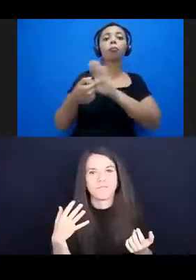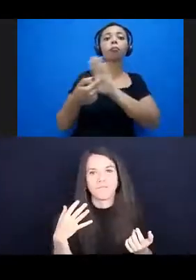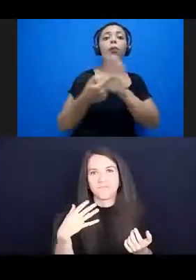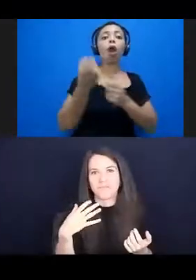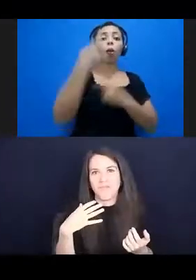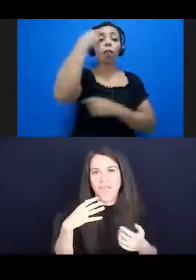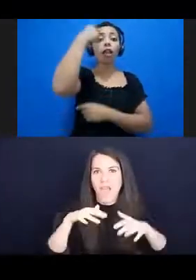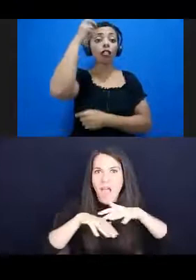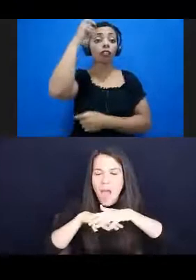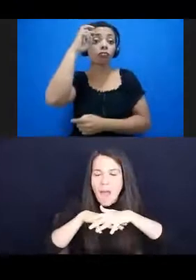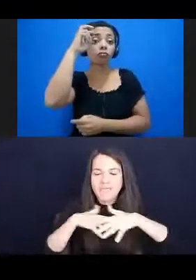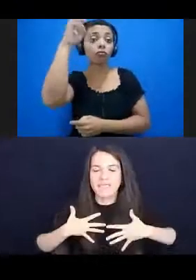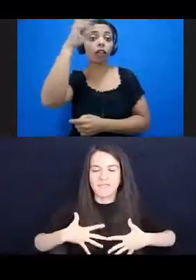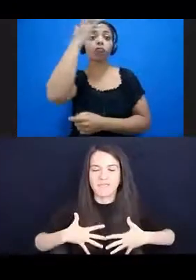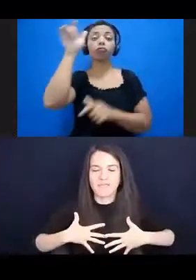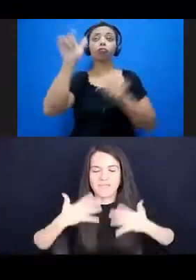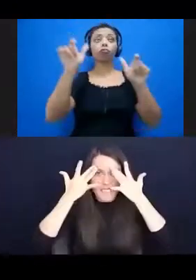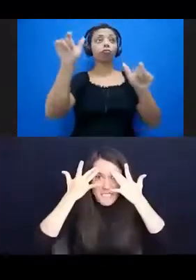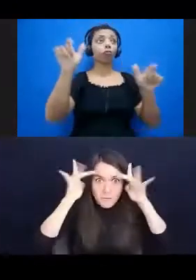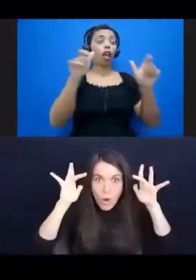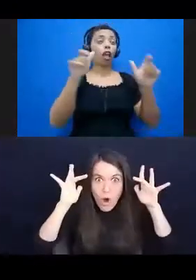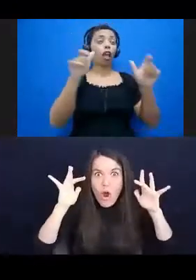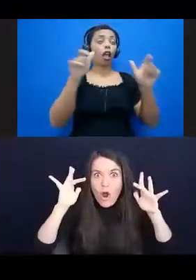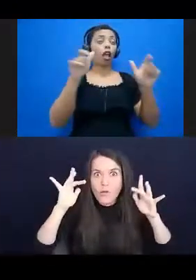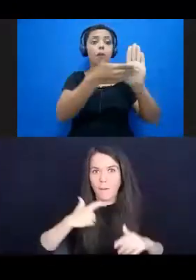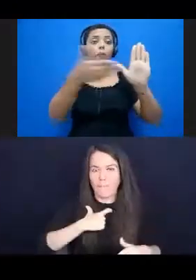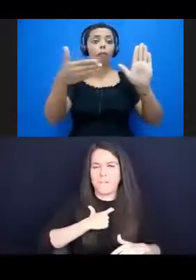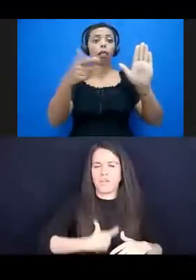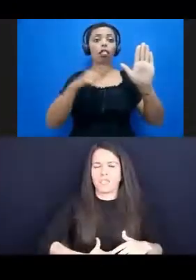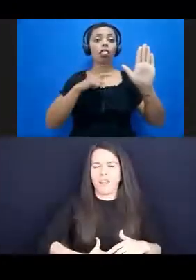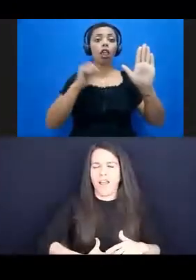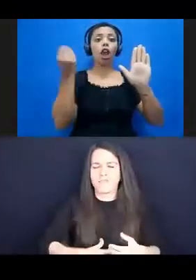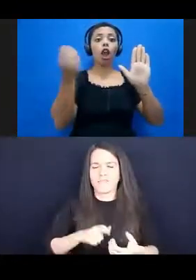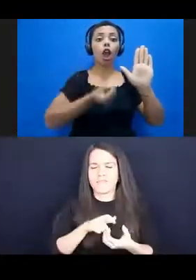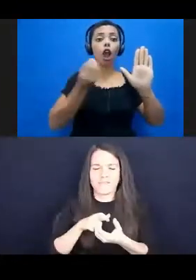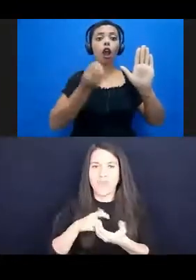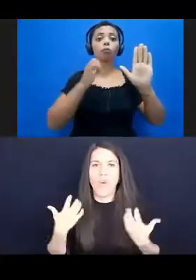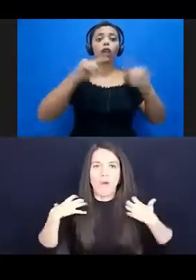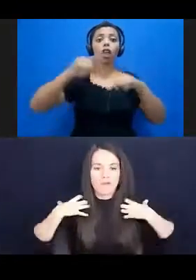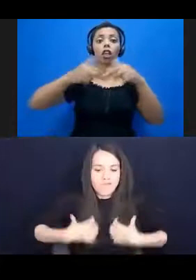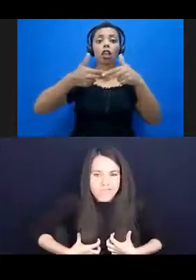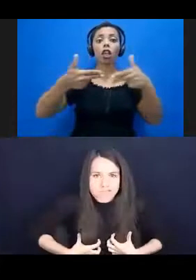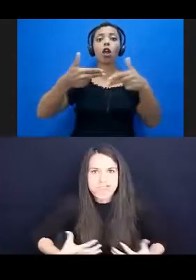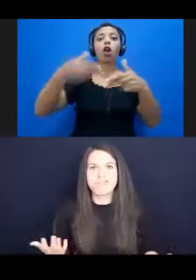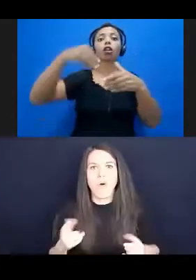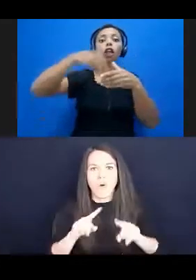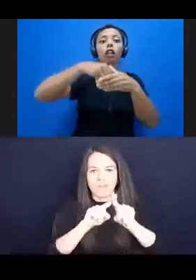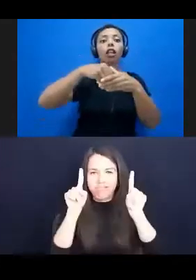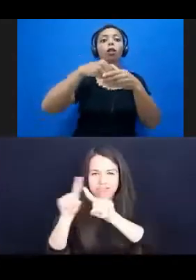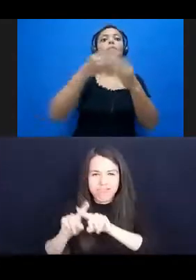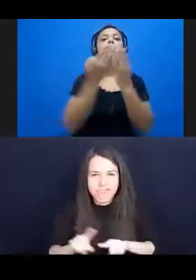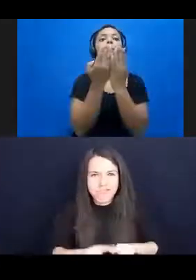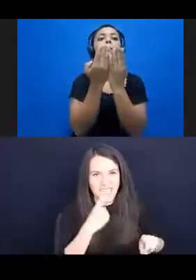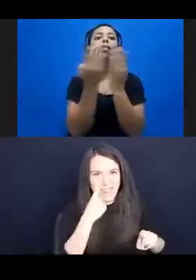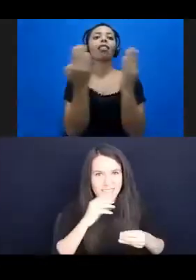interfaces as being not an item, but a set of items or a platform for developing items that we have been producing